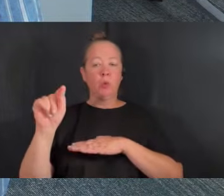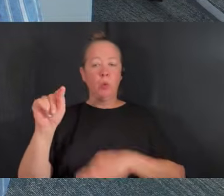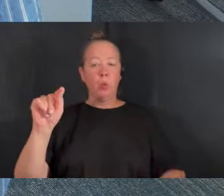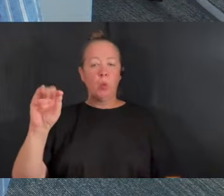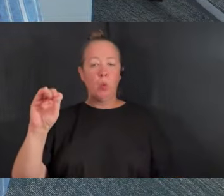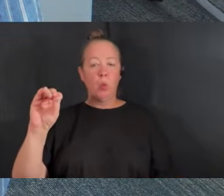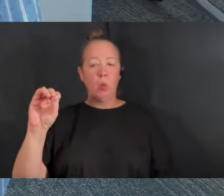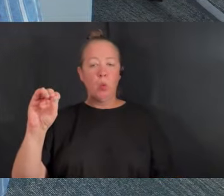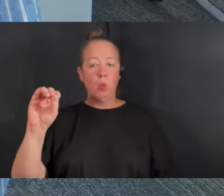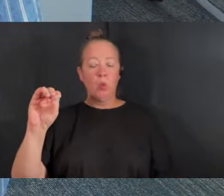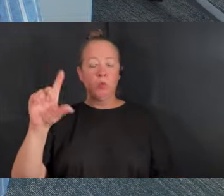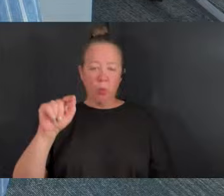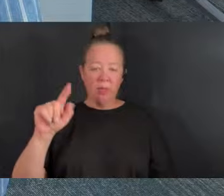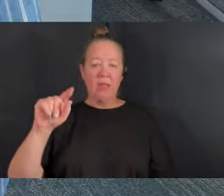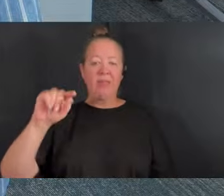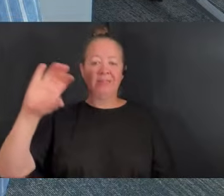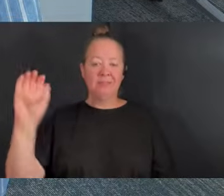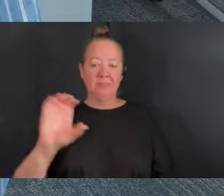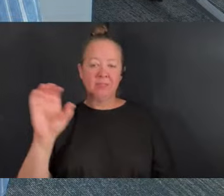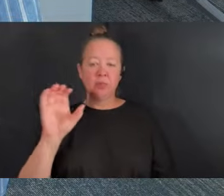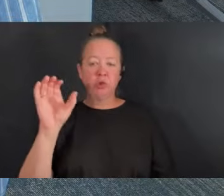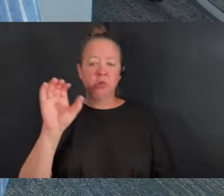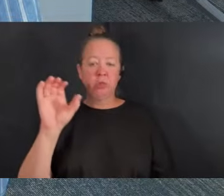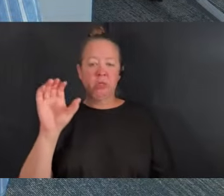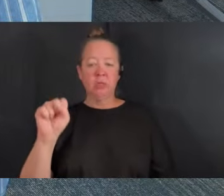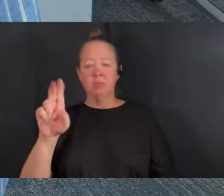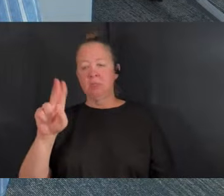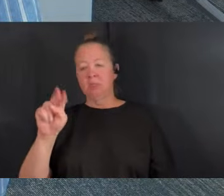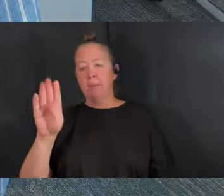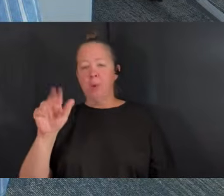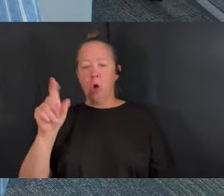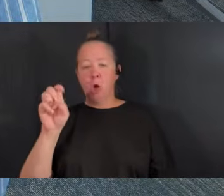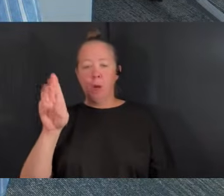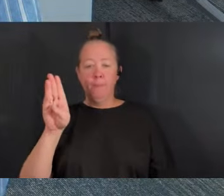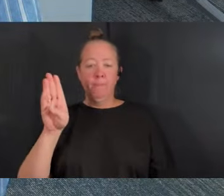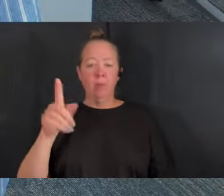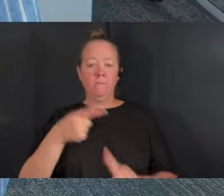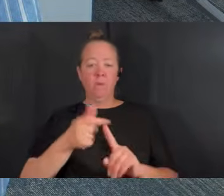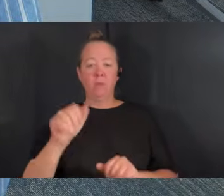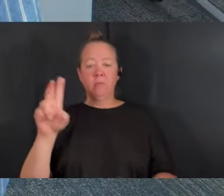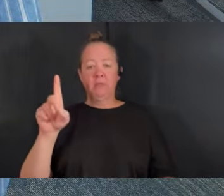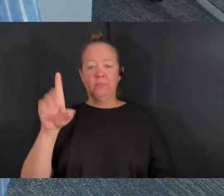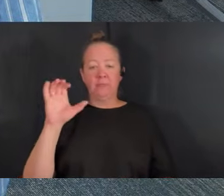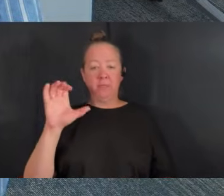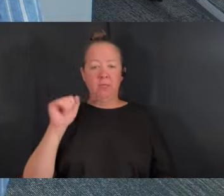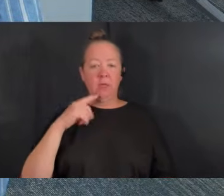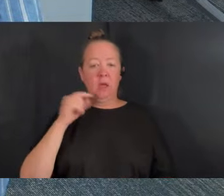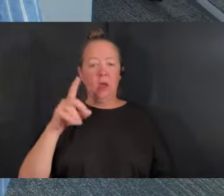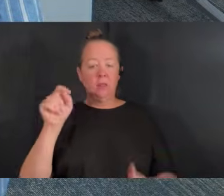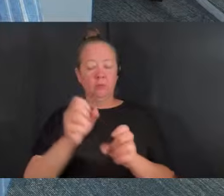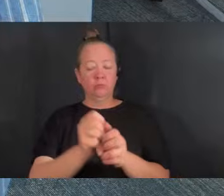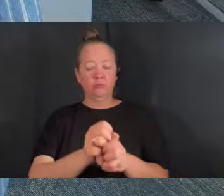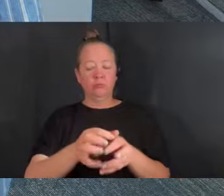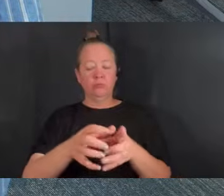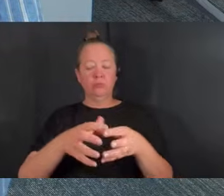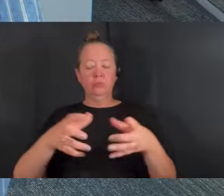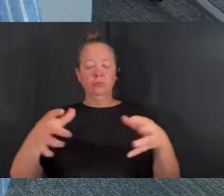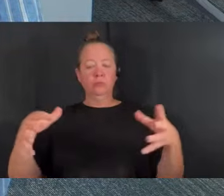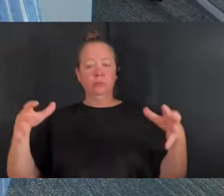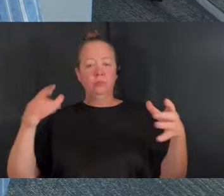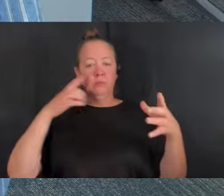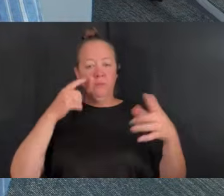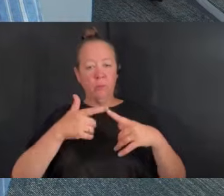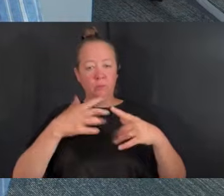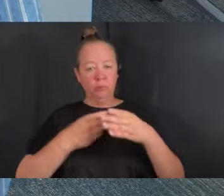as a result of careful and controlled planning efforts and grew in response to regional population growth. Cheverly addressed the